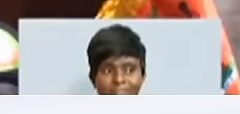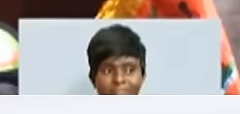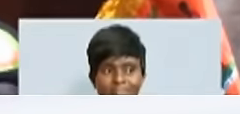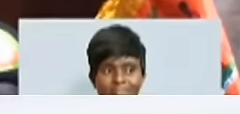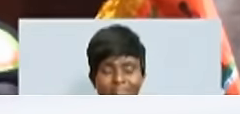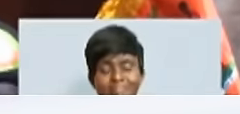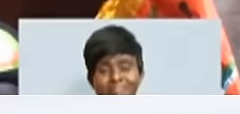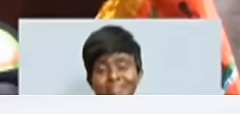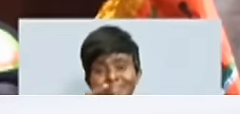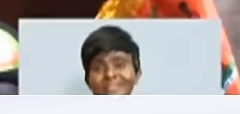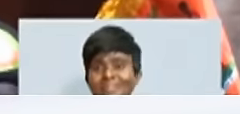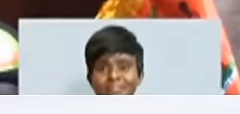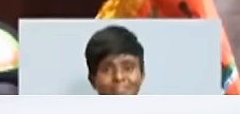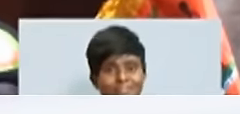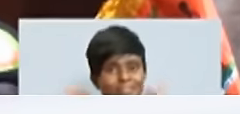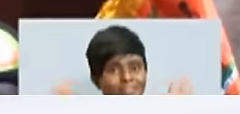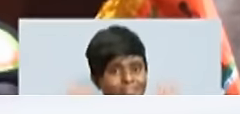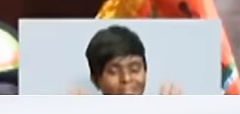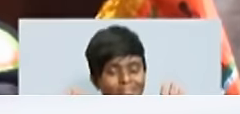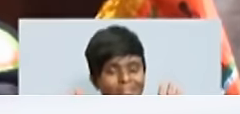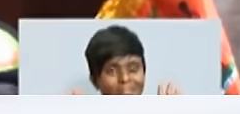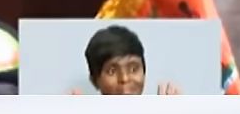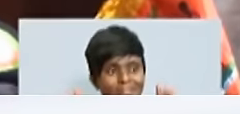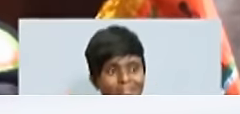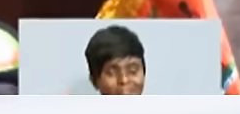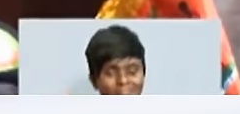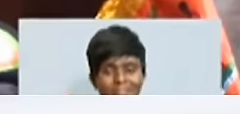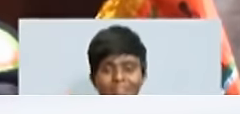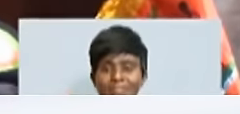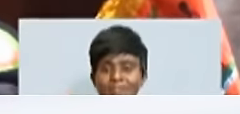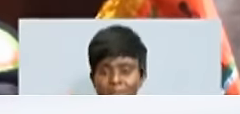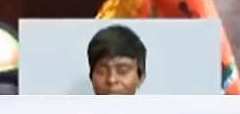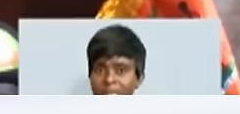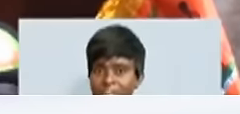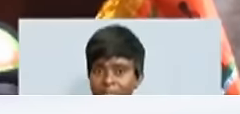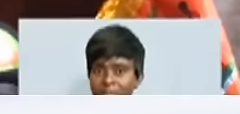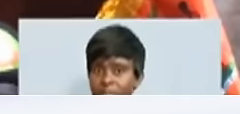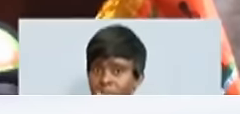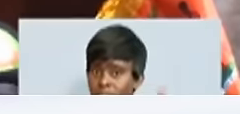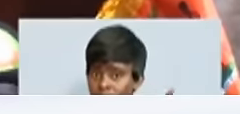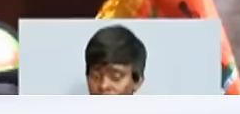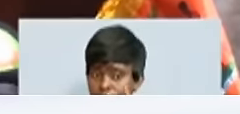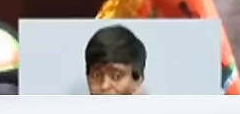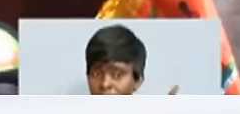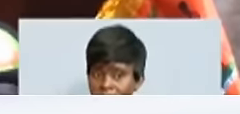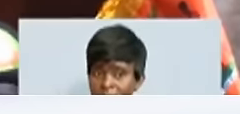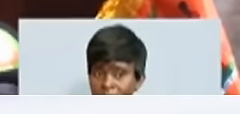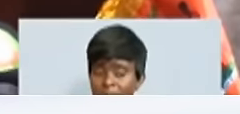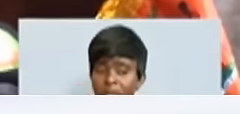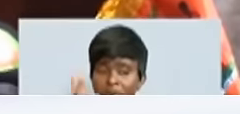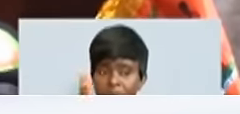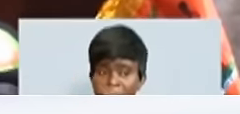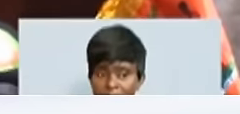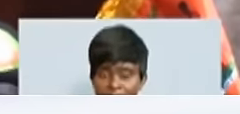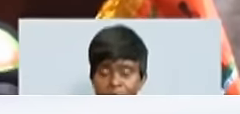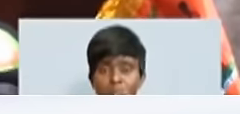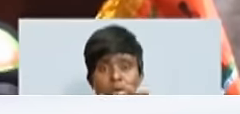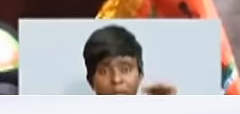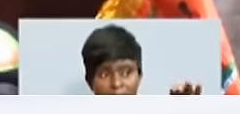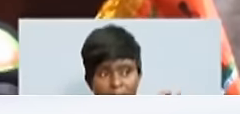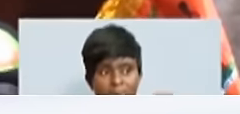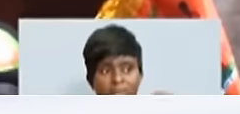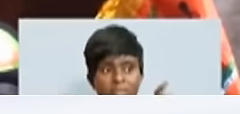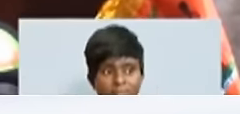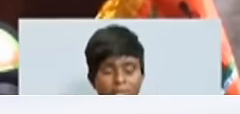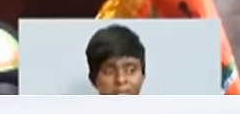I didn't say equitably, but I wish to say so as well. And we will move to equity soon. But